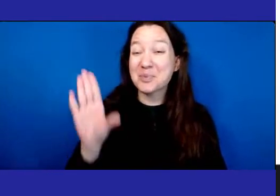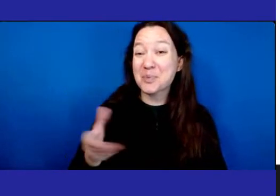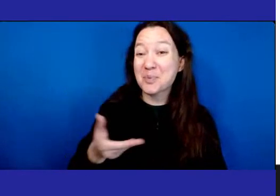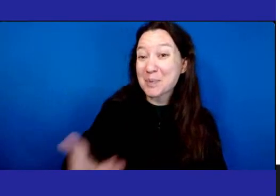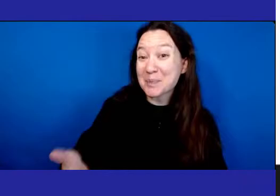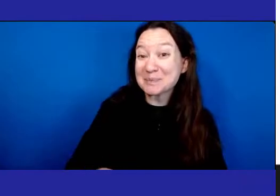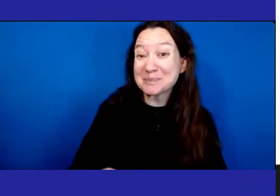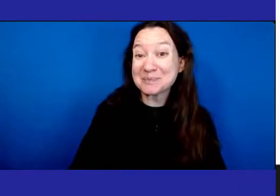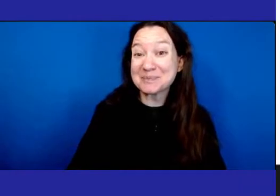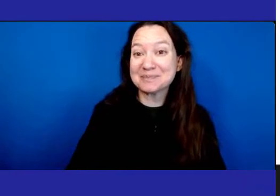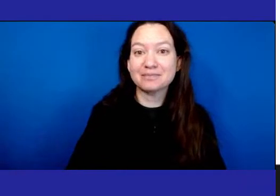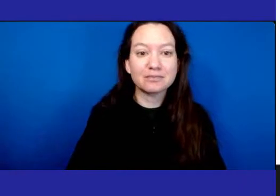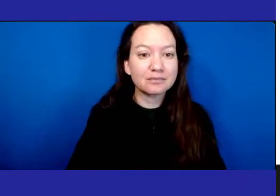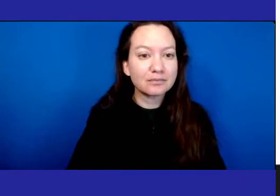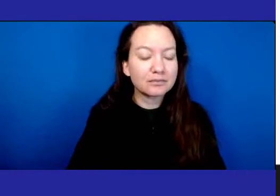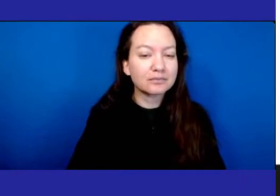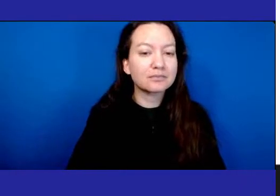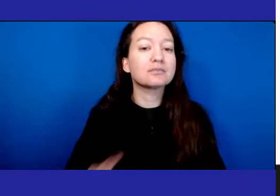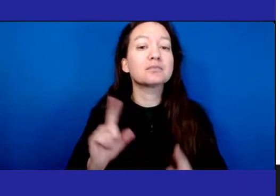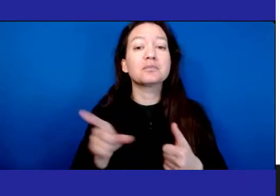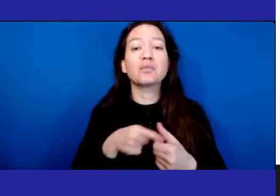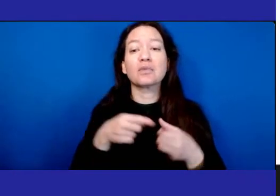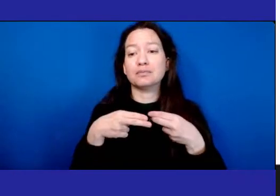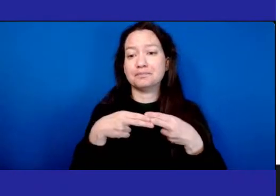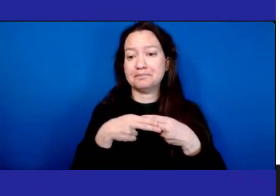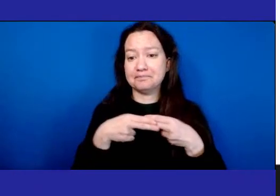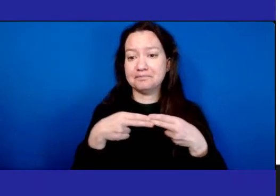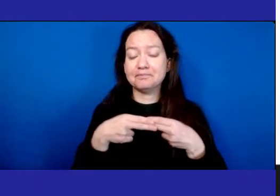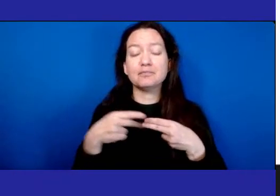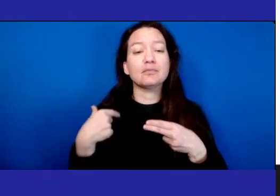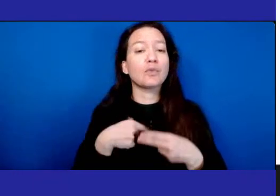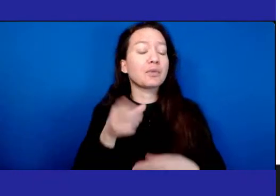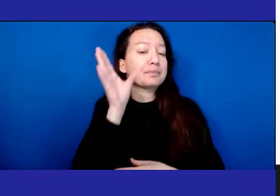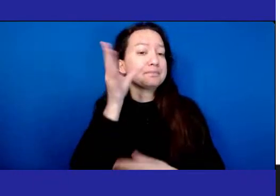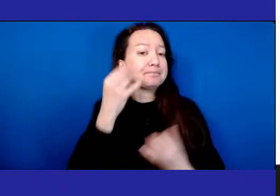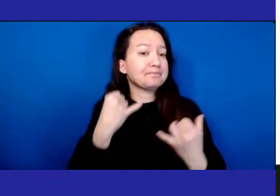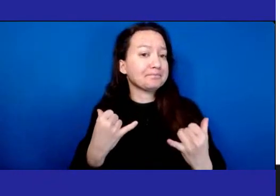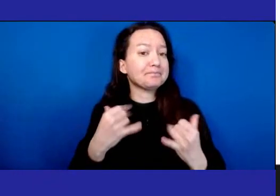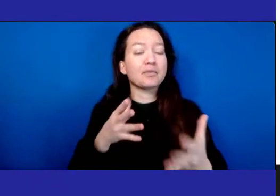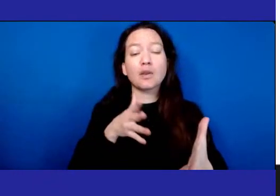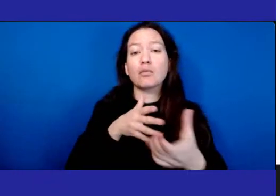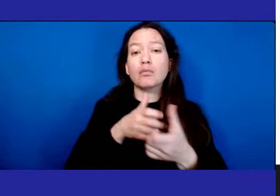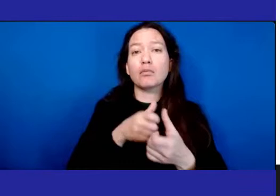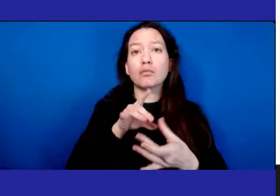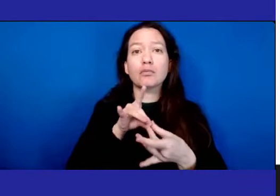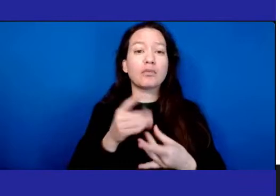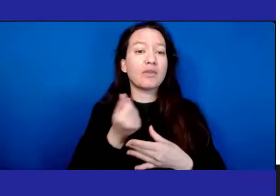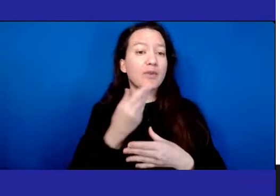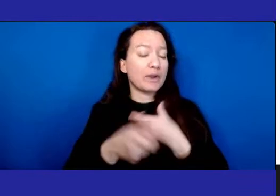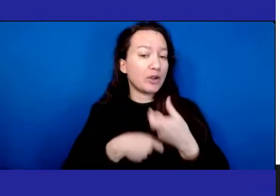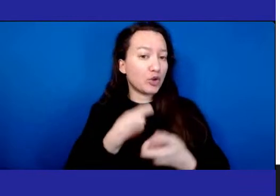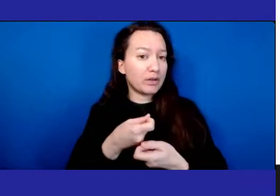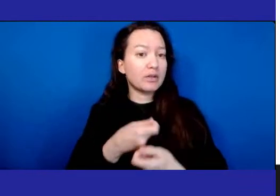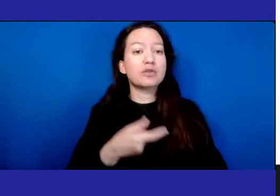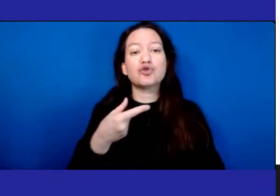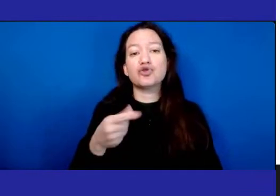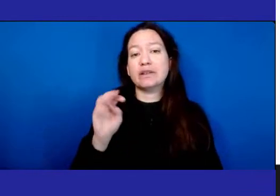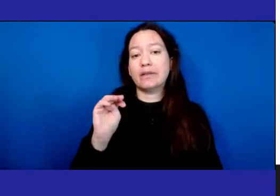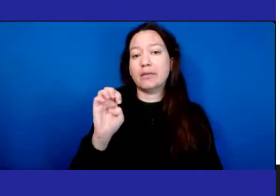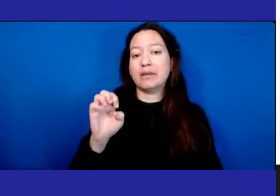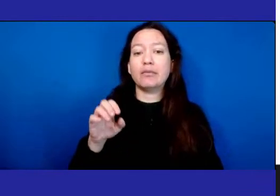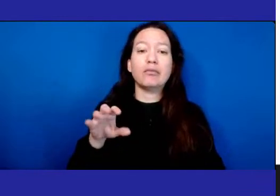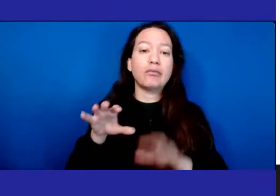Okay, so first slide, please. All right. So what we're going to be presenting today is our updates over the last several years in our GME